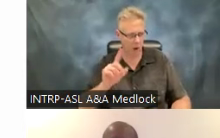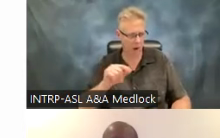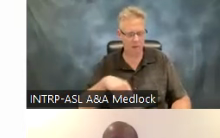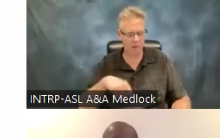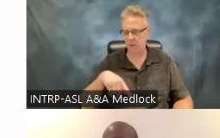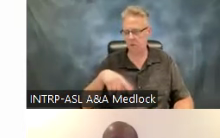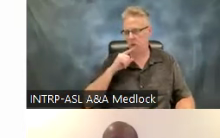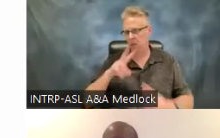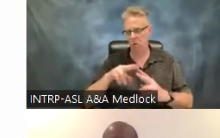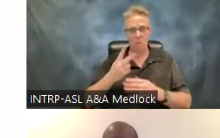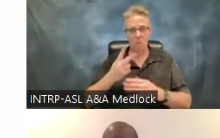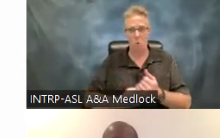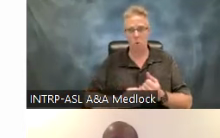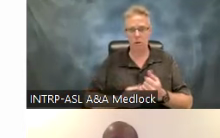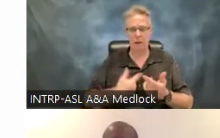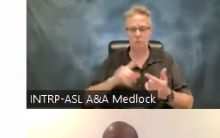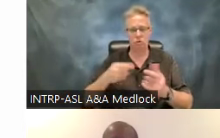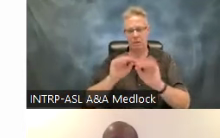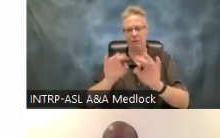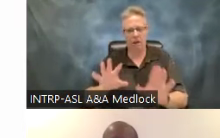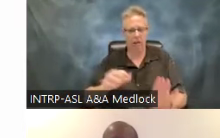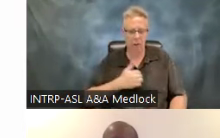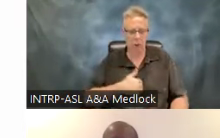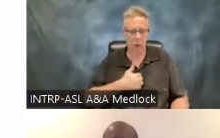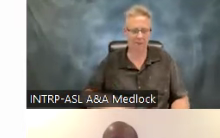both. I'm just clarifying, sorry.